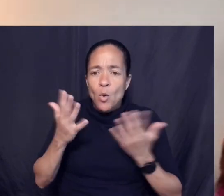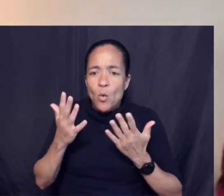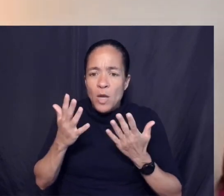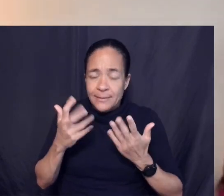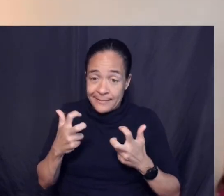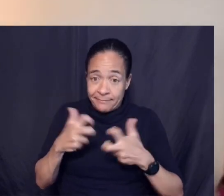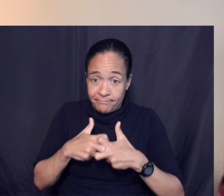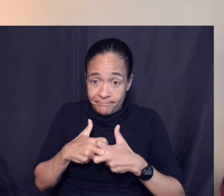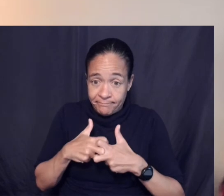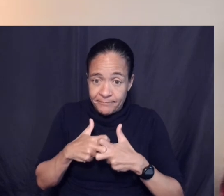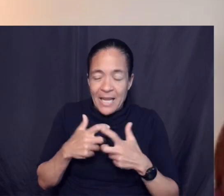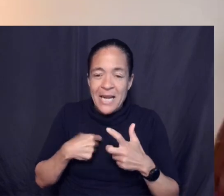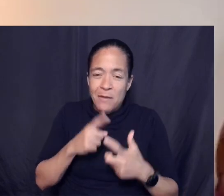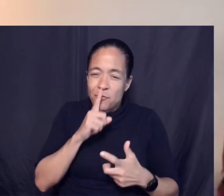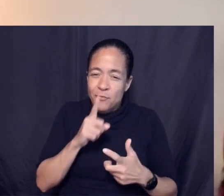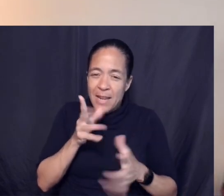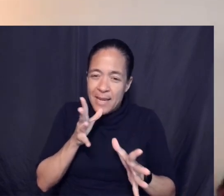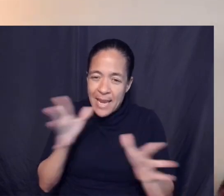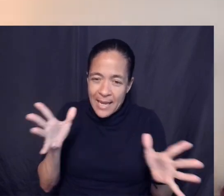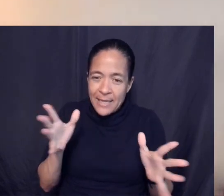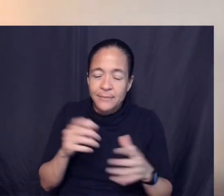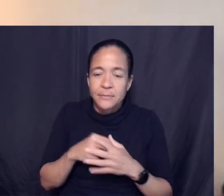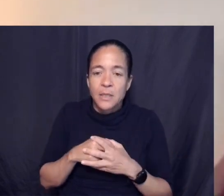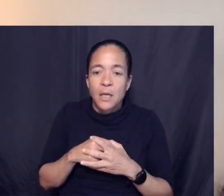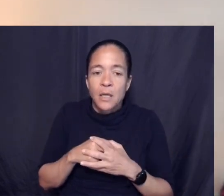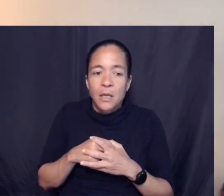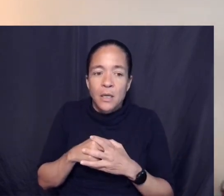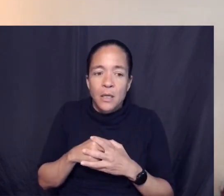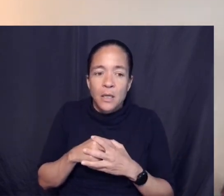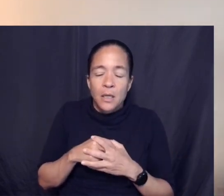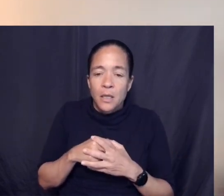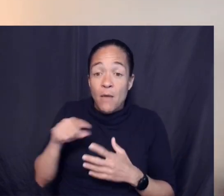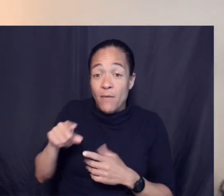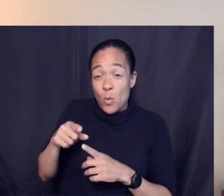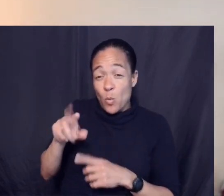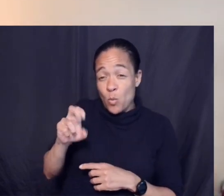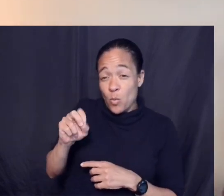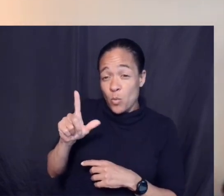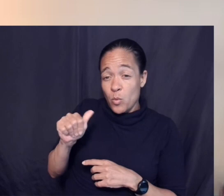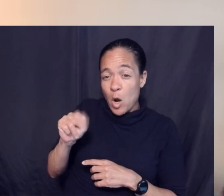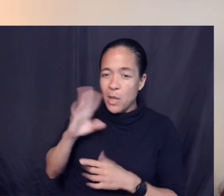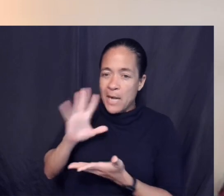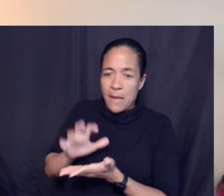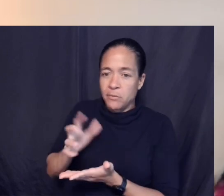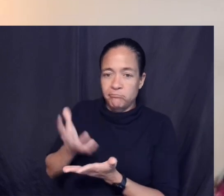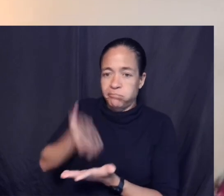been hard is, and that I kind of hate about all of this, is I would take away CMV from Rowan in a